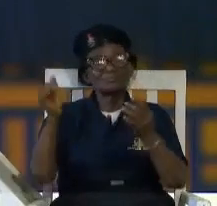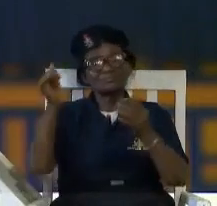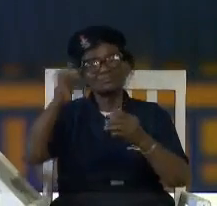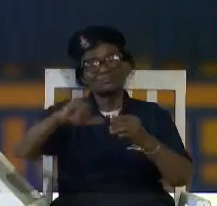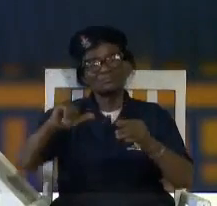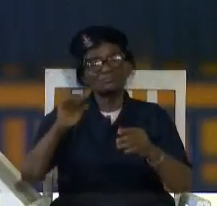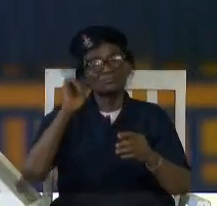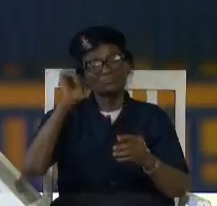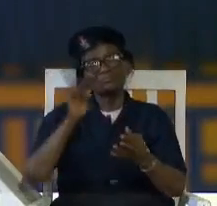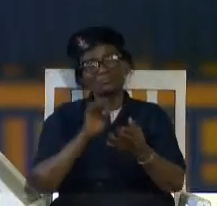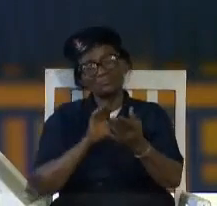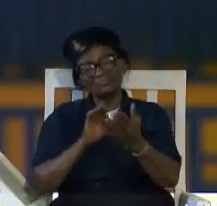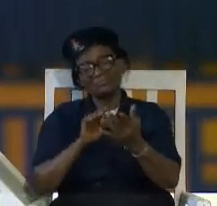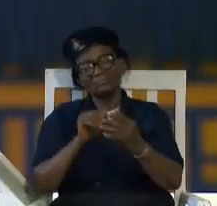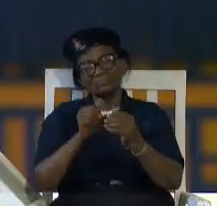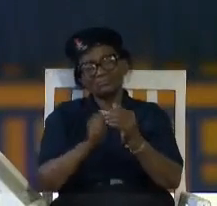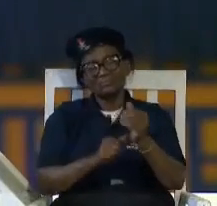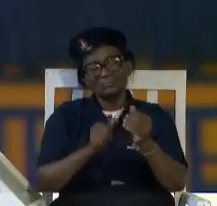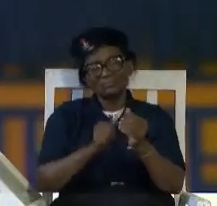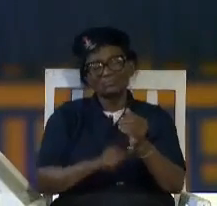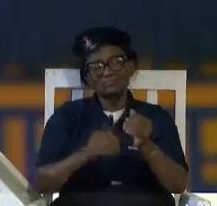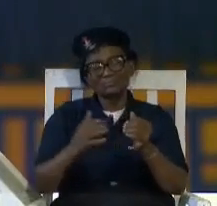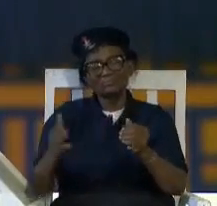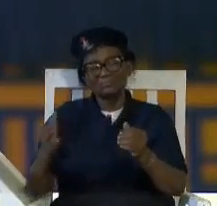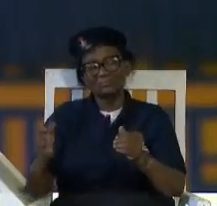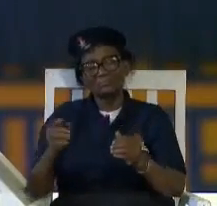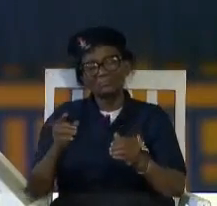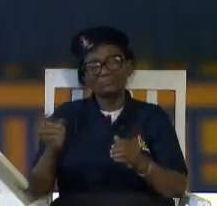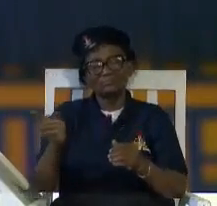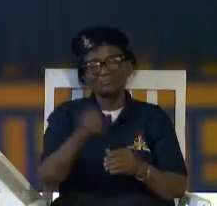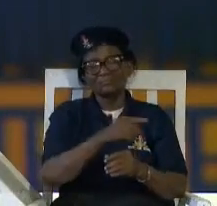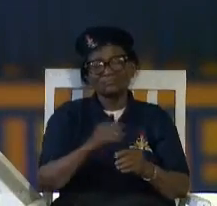He expects everything you do